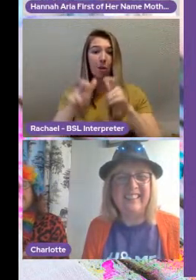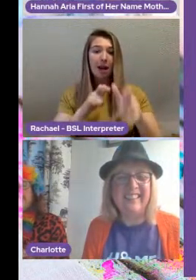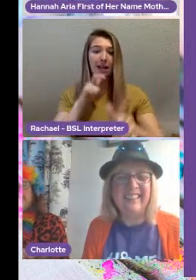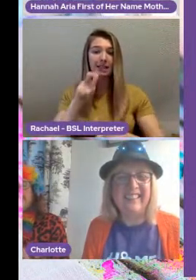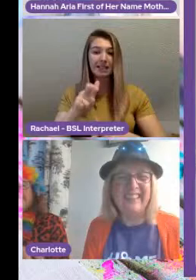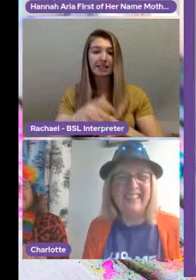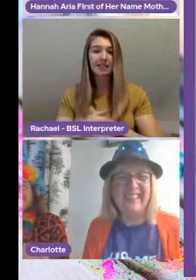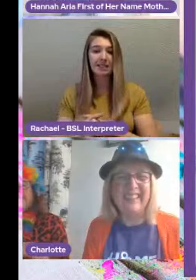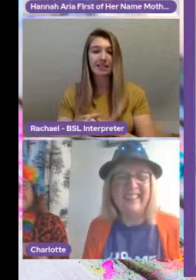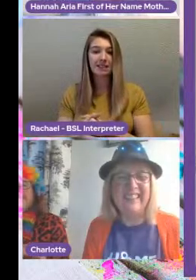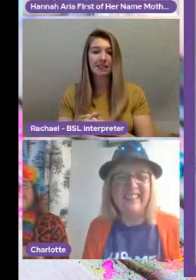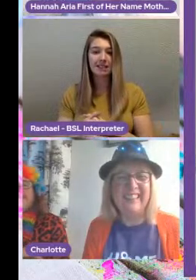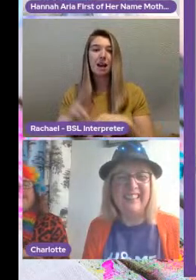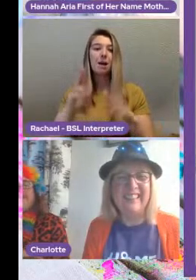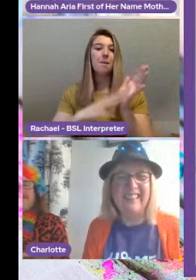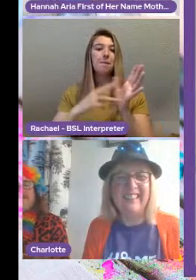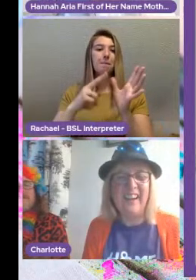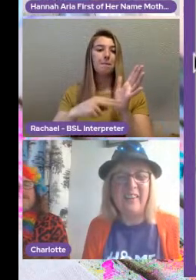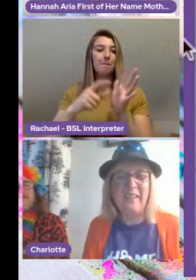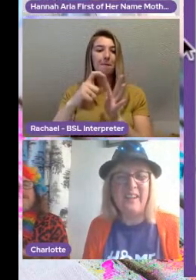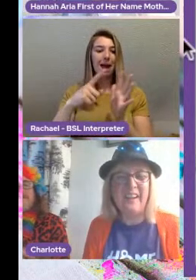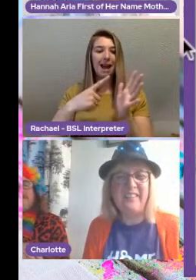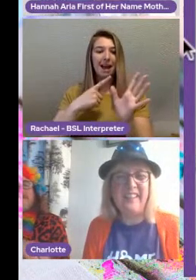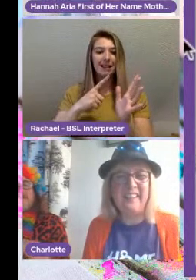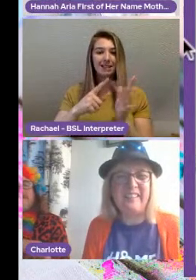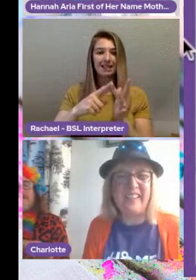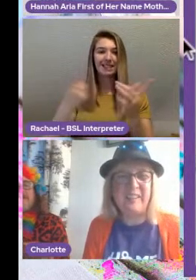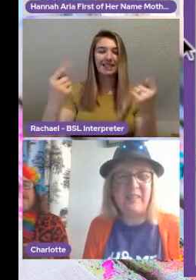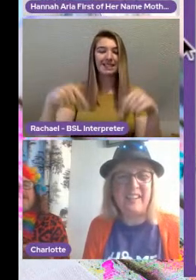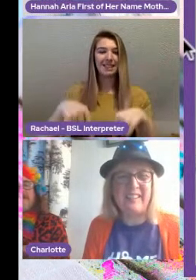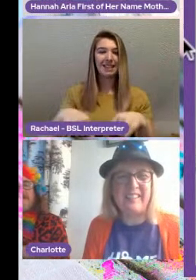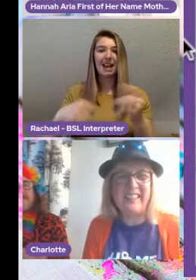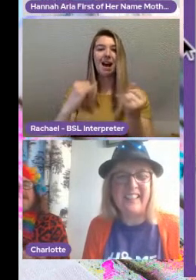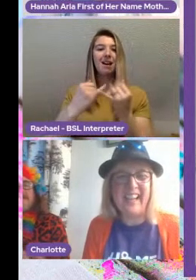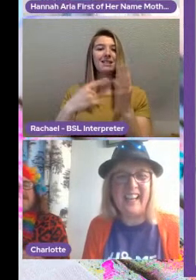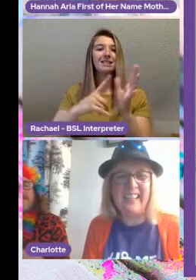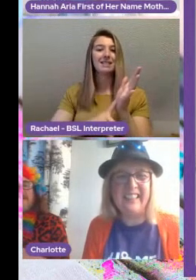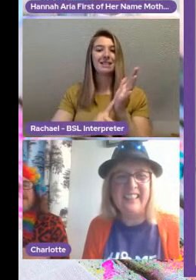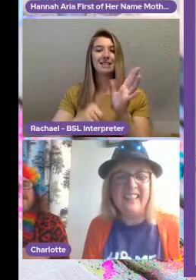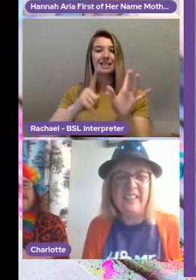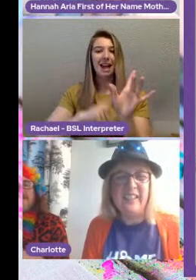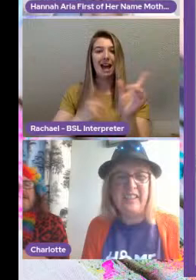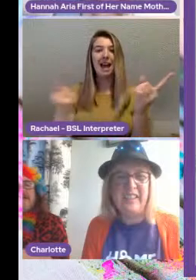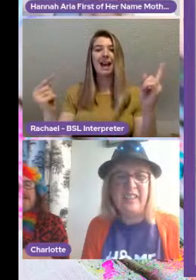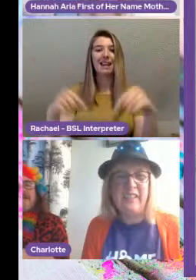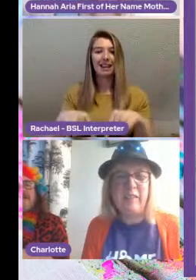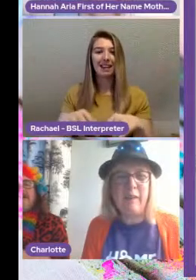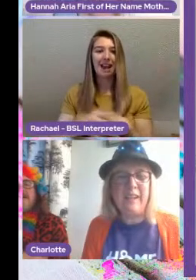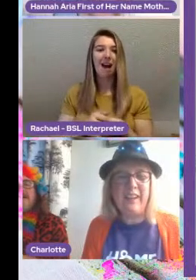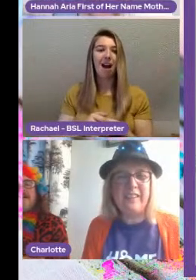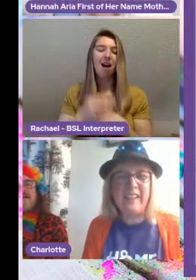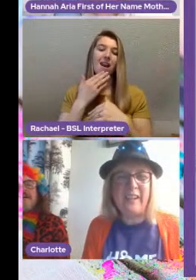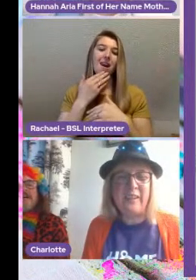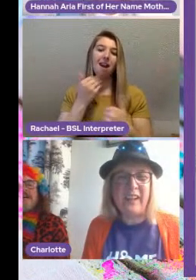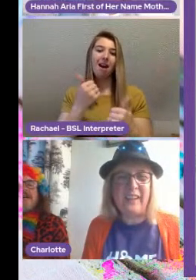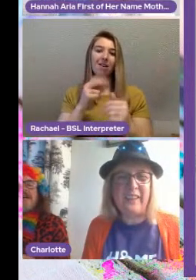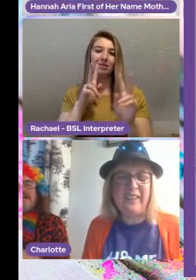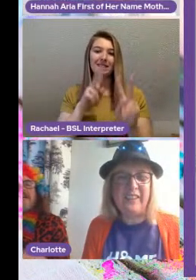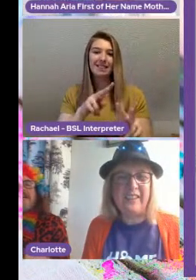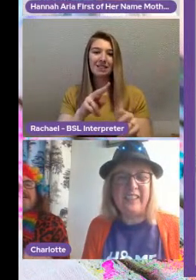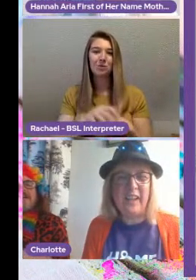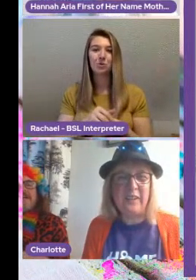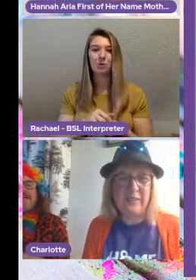in the building. Hello, Mandy. Sally. Lovely to see you. There's the other bits. Yeah. Aha. That's my larger